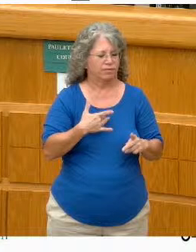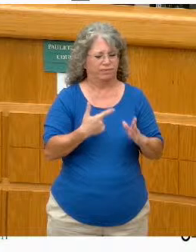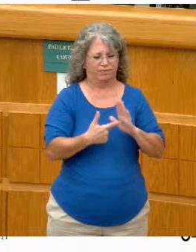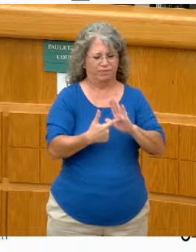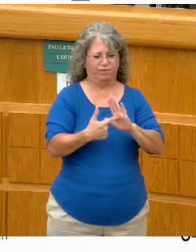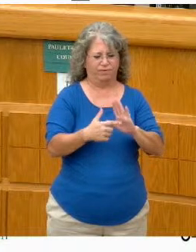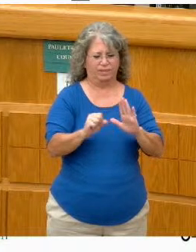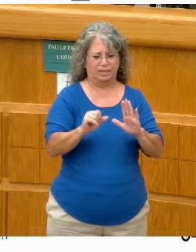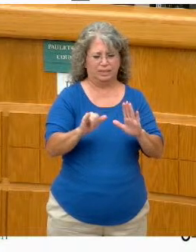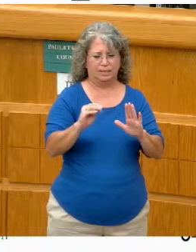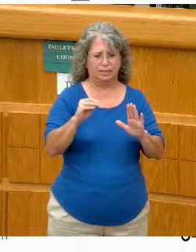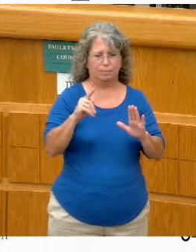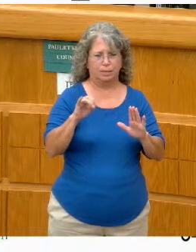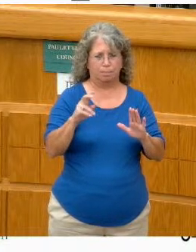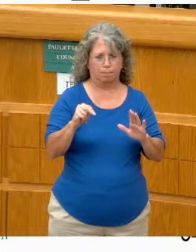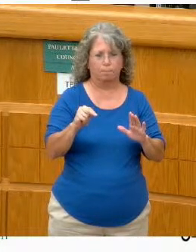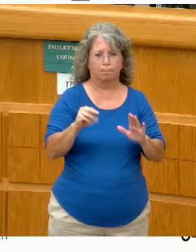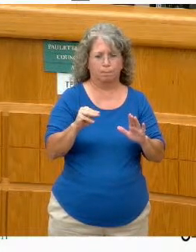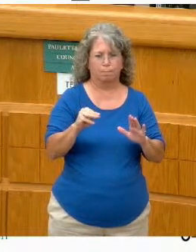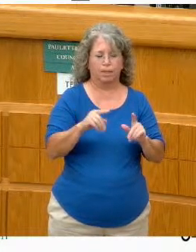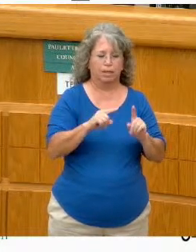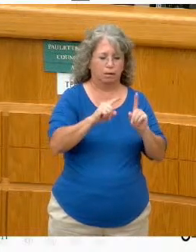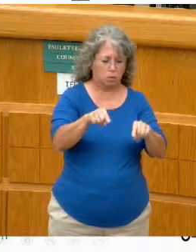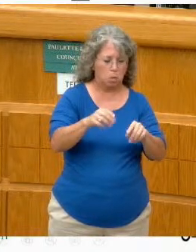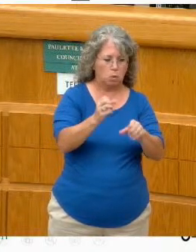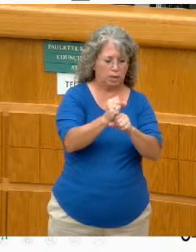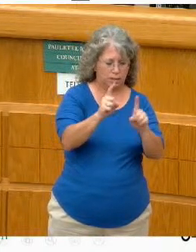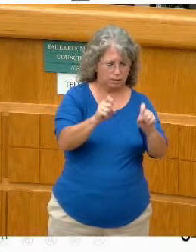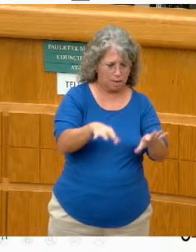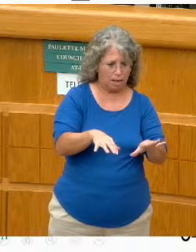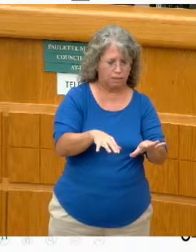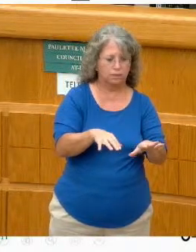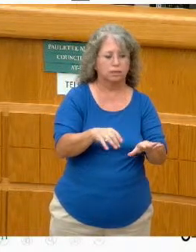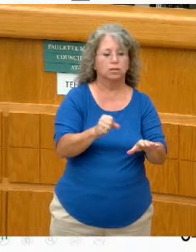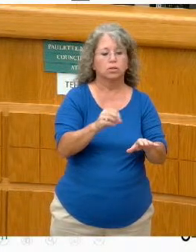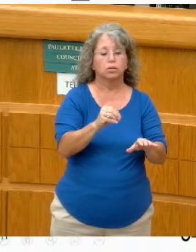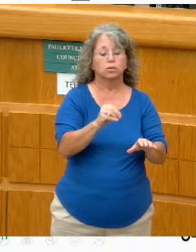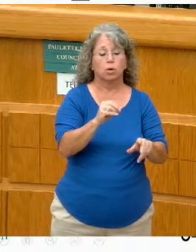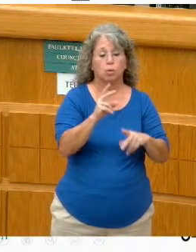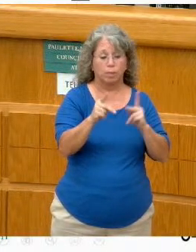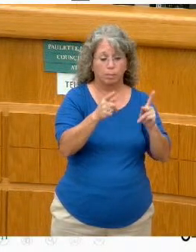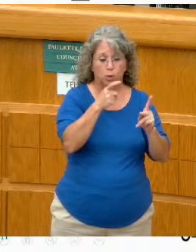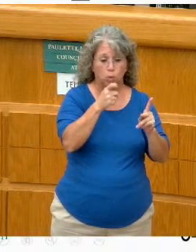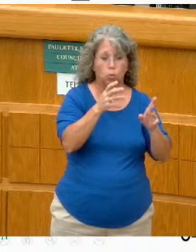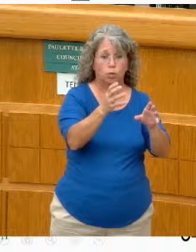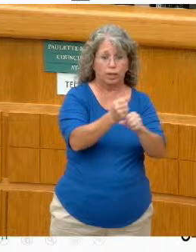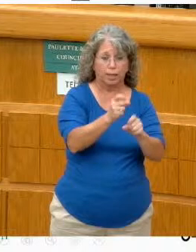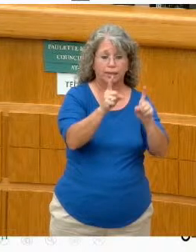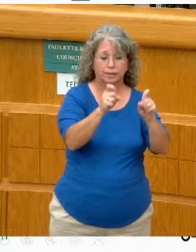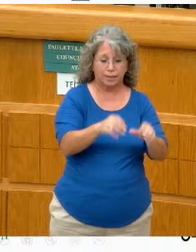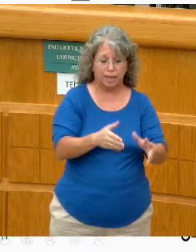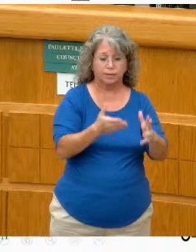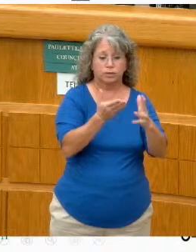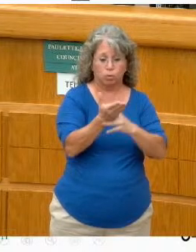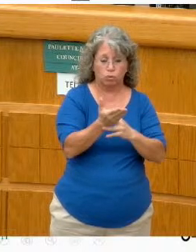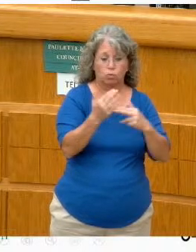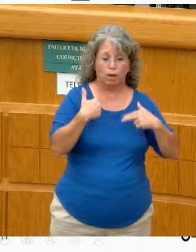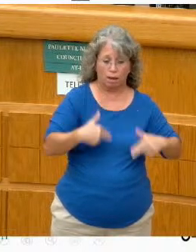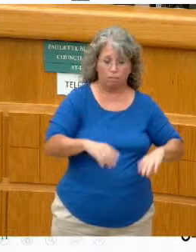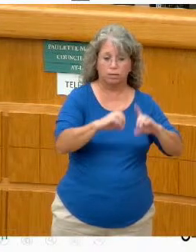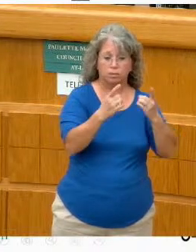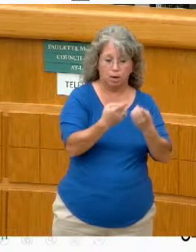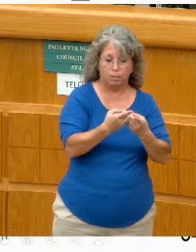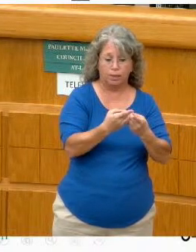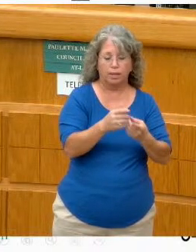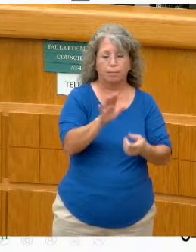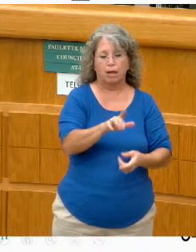of COVID-19 and go and get tested for it are coming back positive from the public health department's testing.